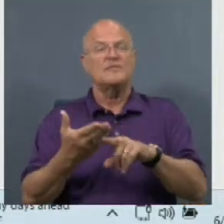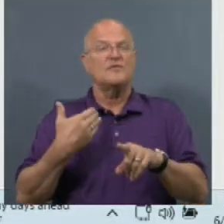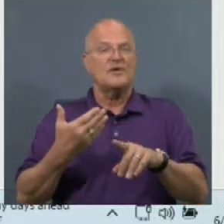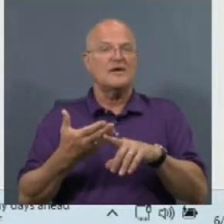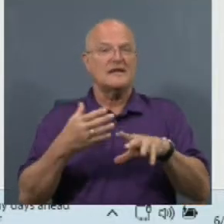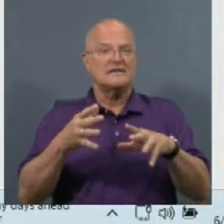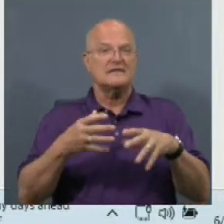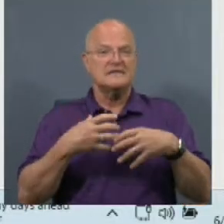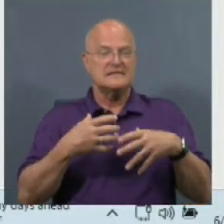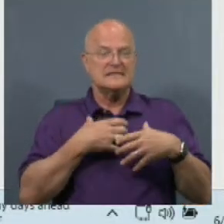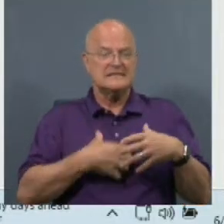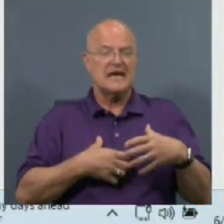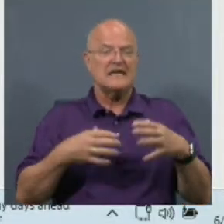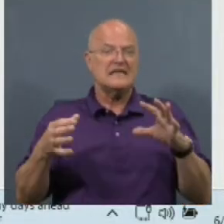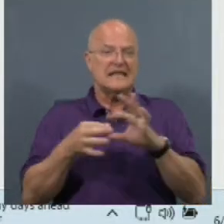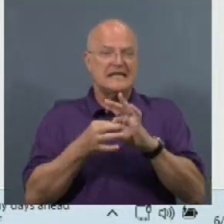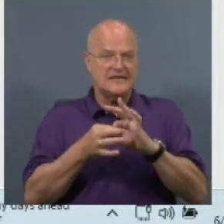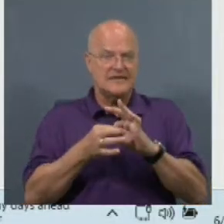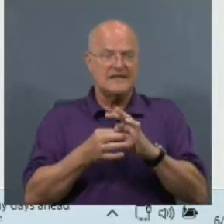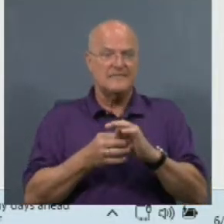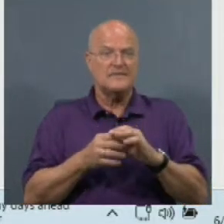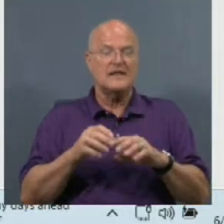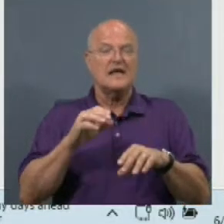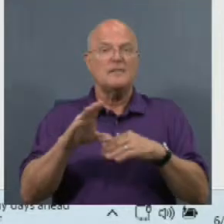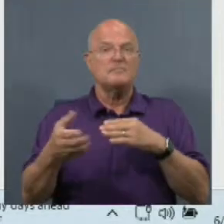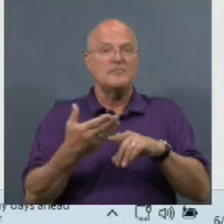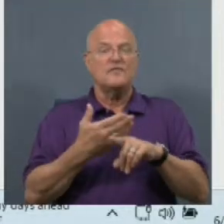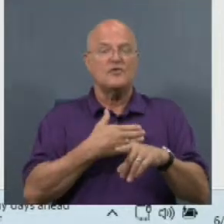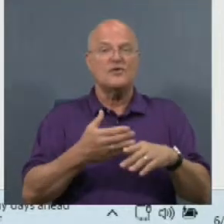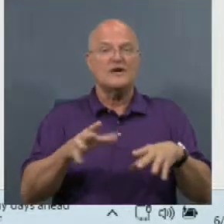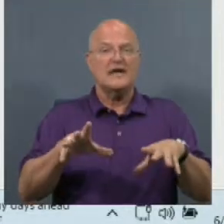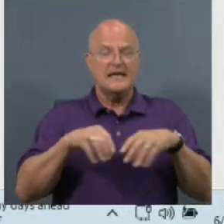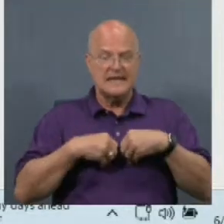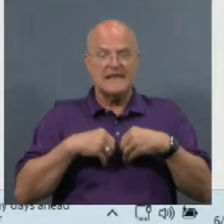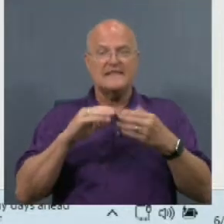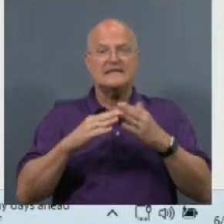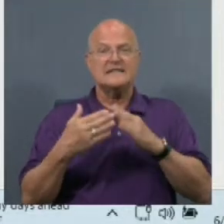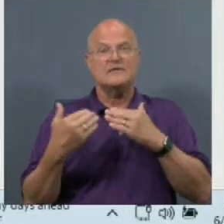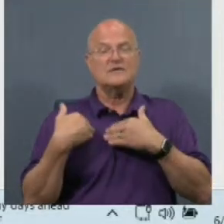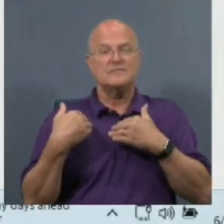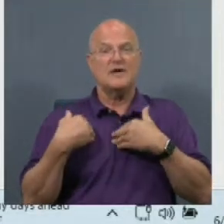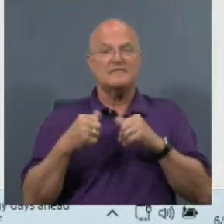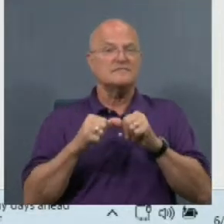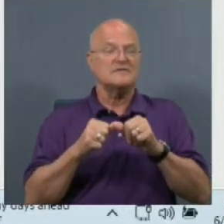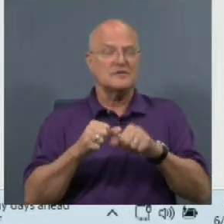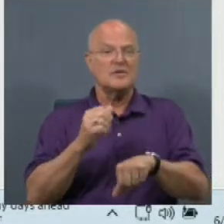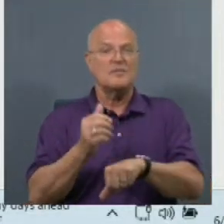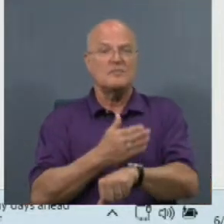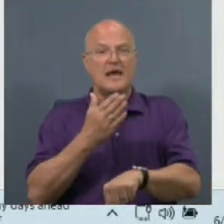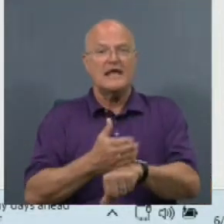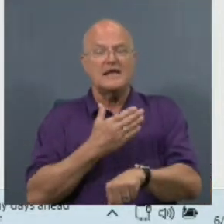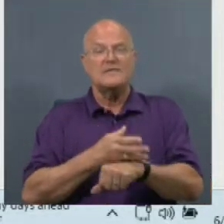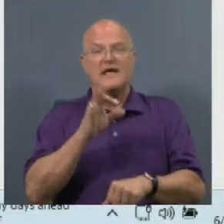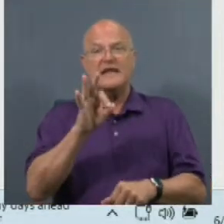aligns with the desired connectivity. Upon annexation, the city will be responsible for the continued maintenance of